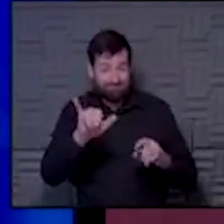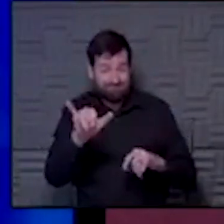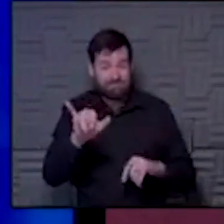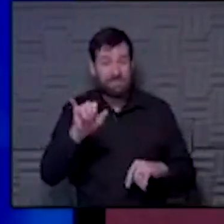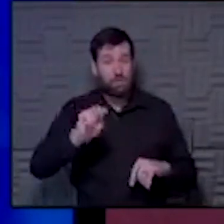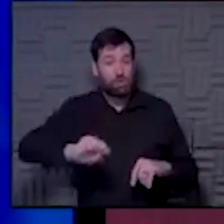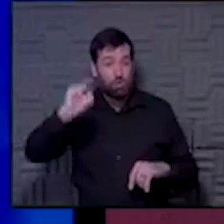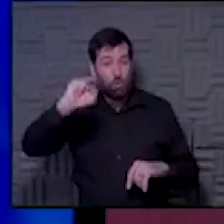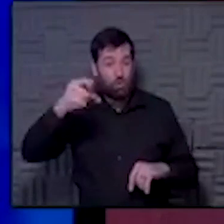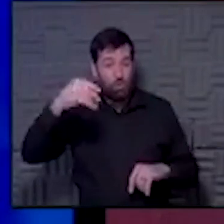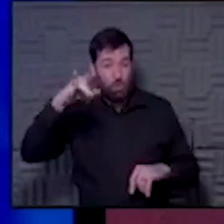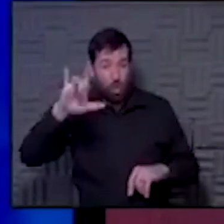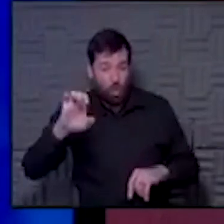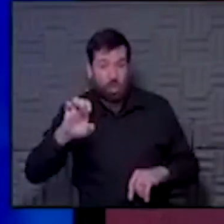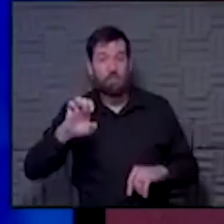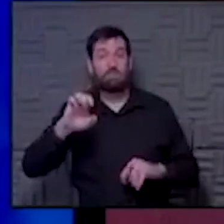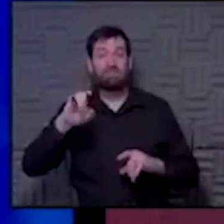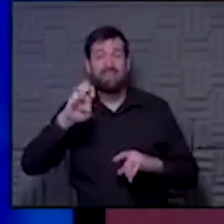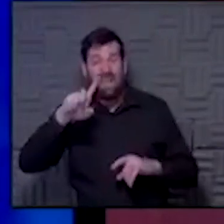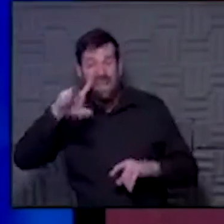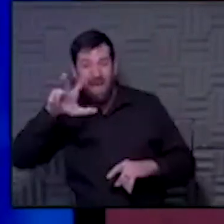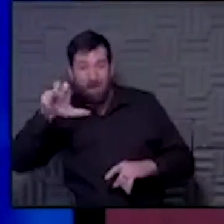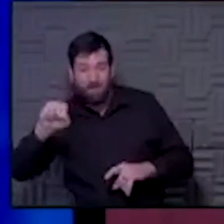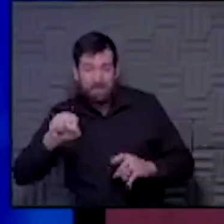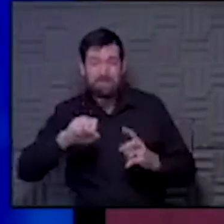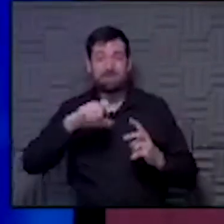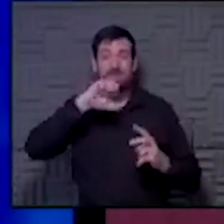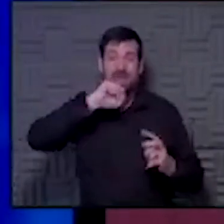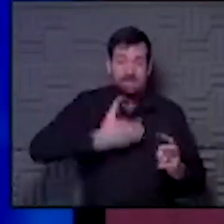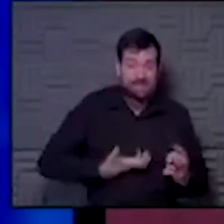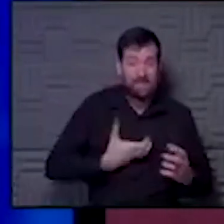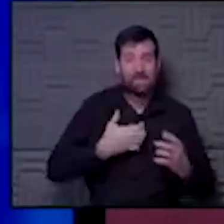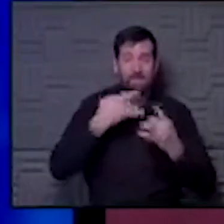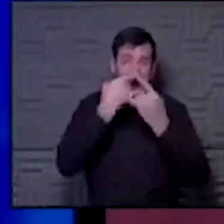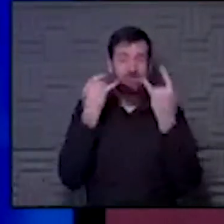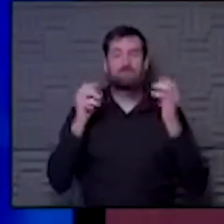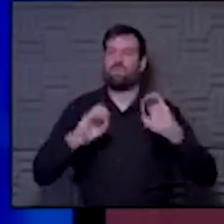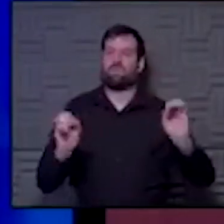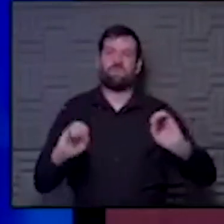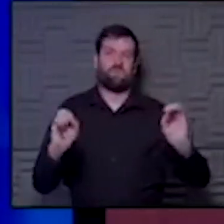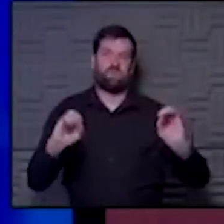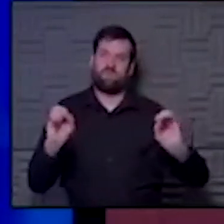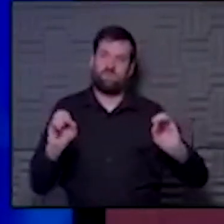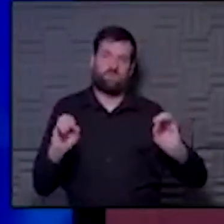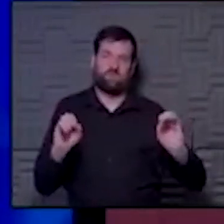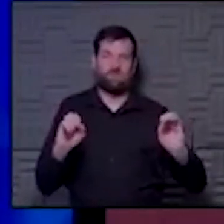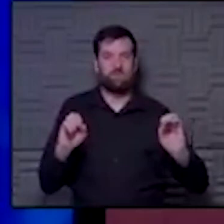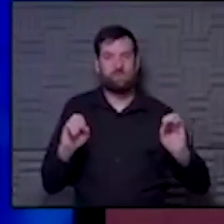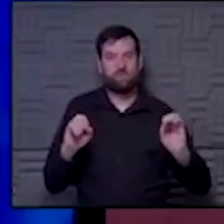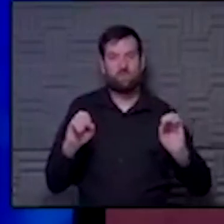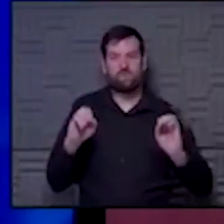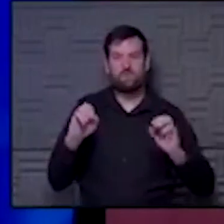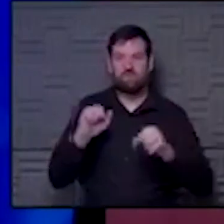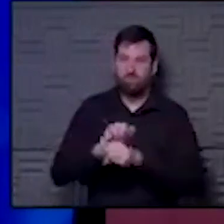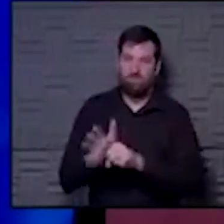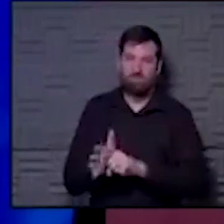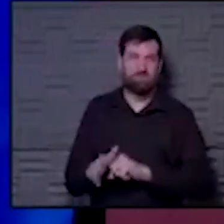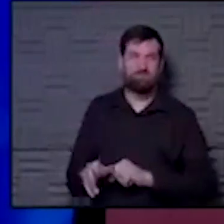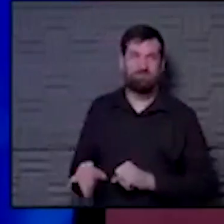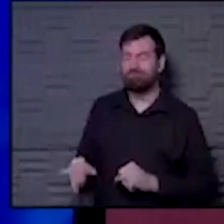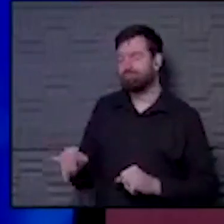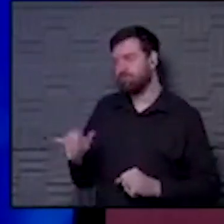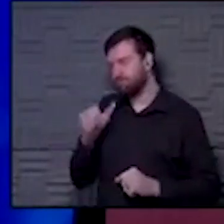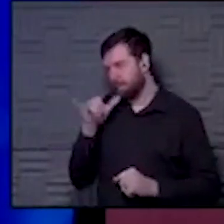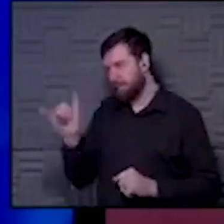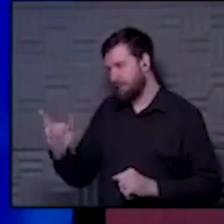Santa wears a mask and the elves wear a mask, you don't have to worry about COVID-19, influenza, RSV, so Christmas can continue. Yeah, and not like Santa needs